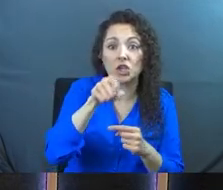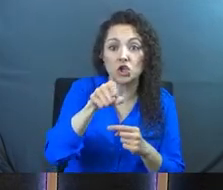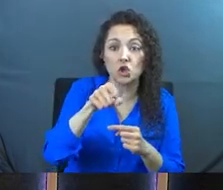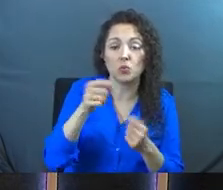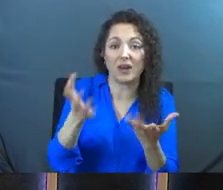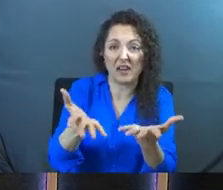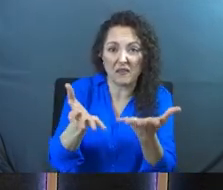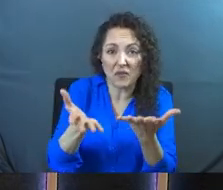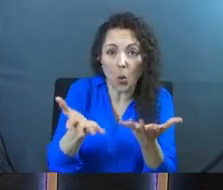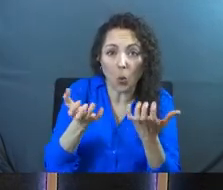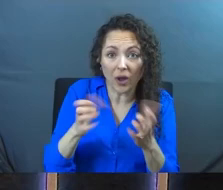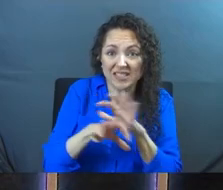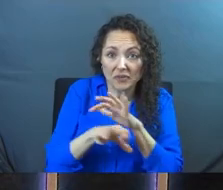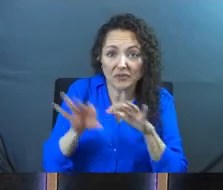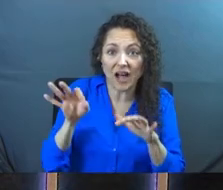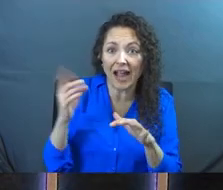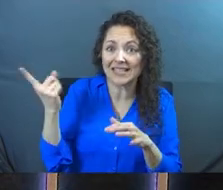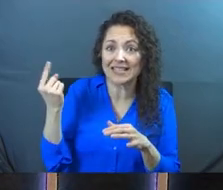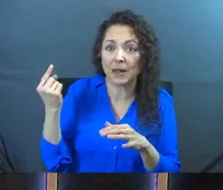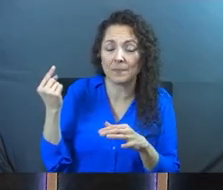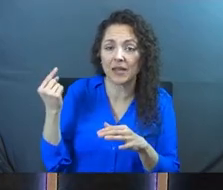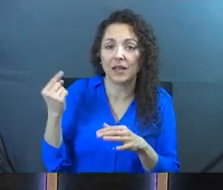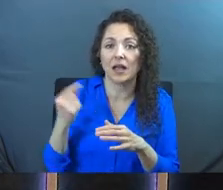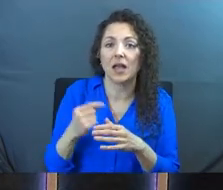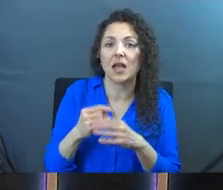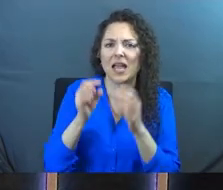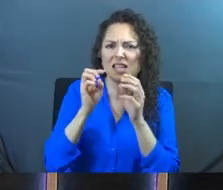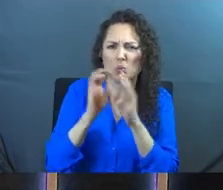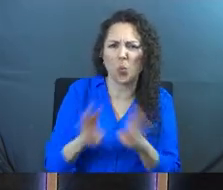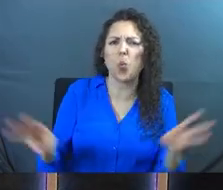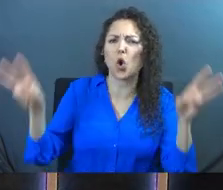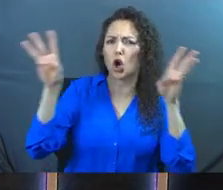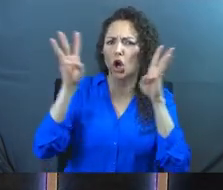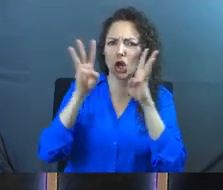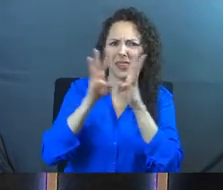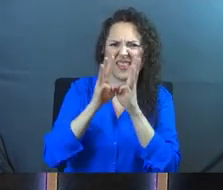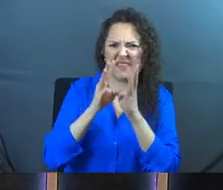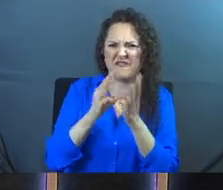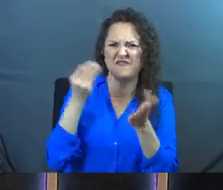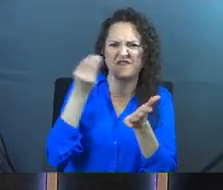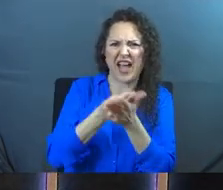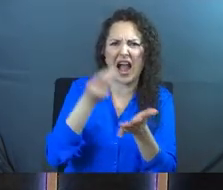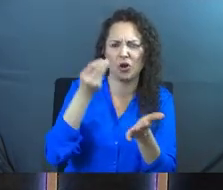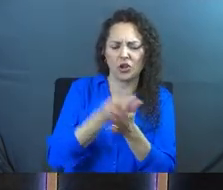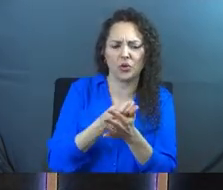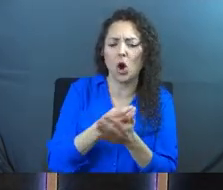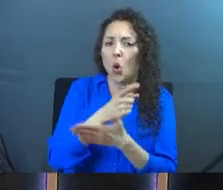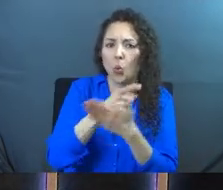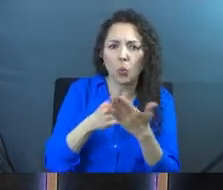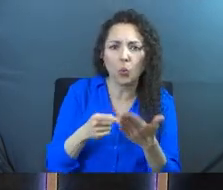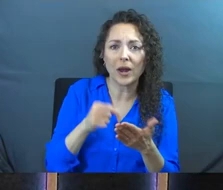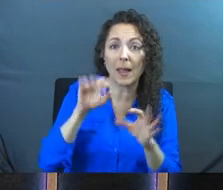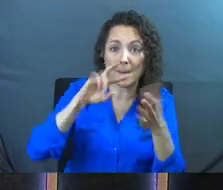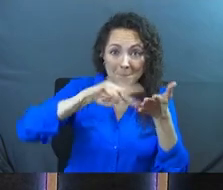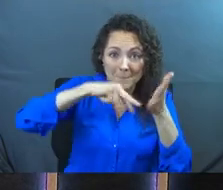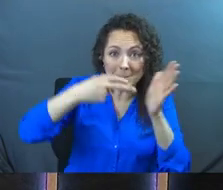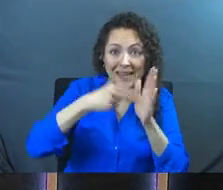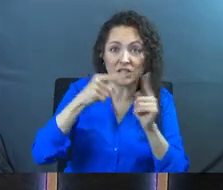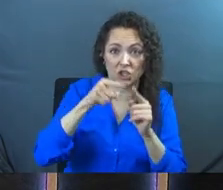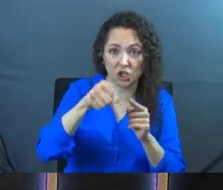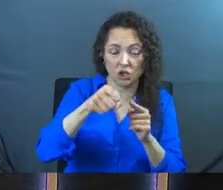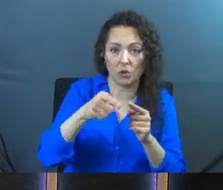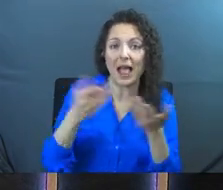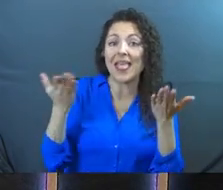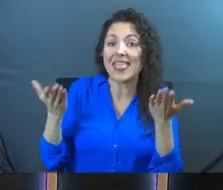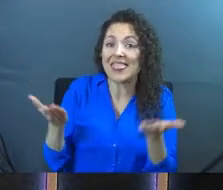and you immediately recognize its worth. It means so much to you because that's the idea behind these two parables that we're going to